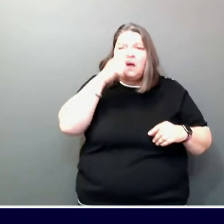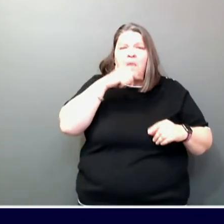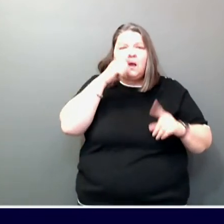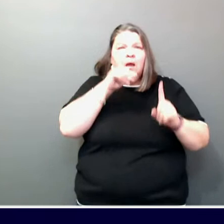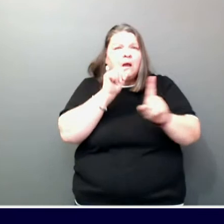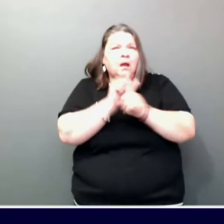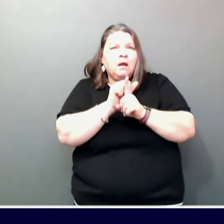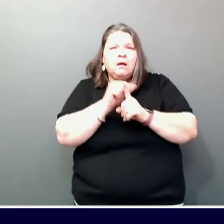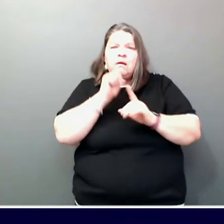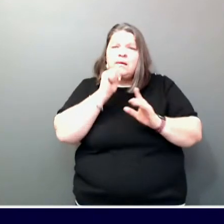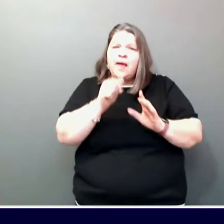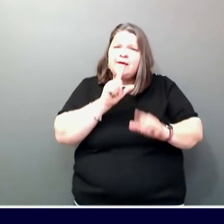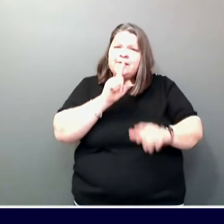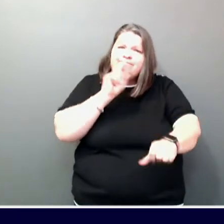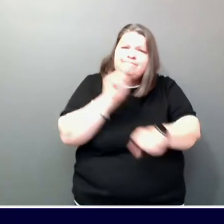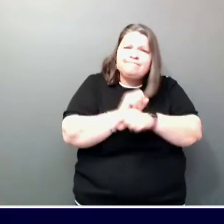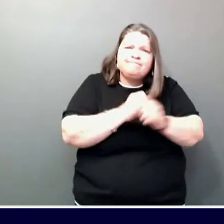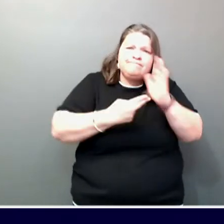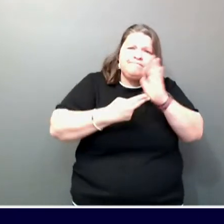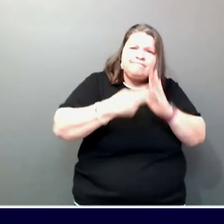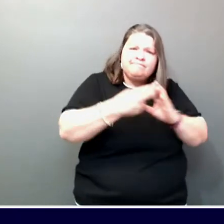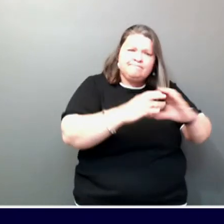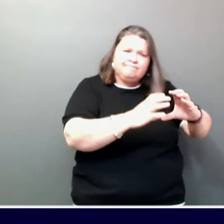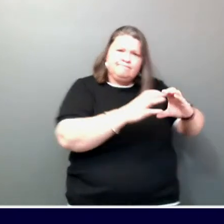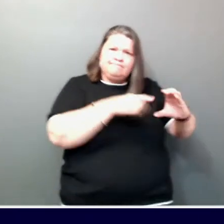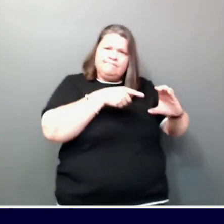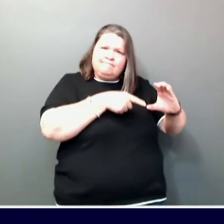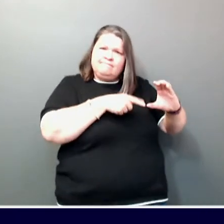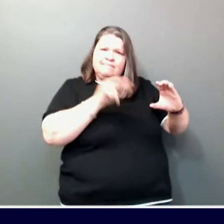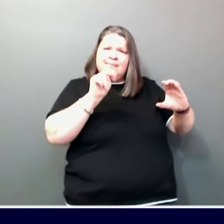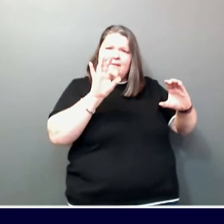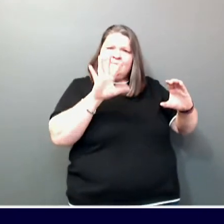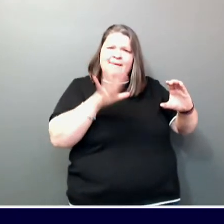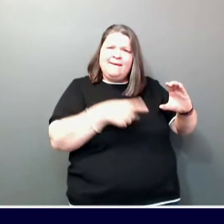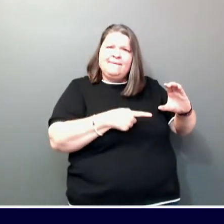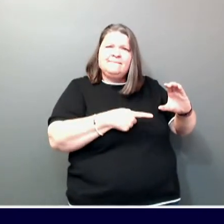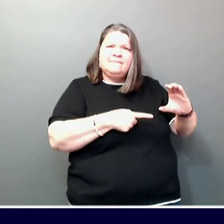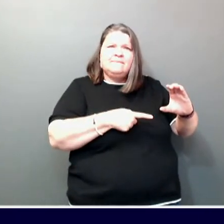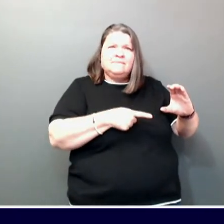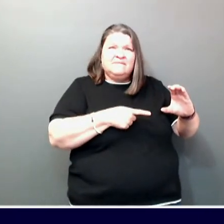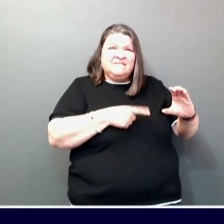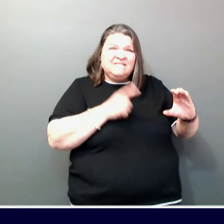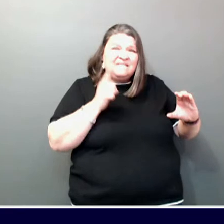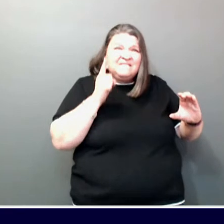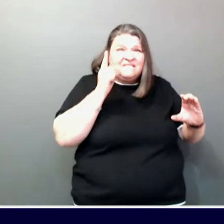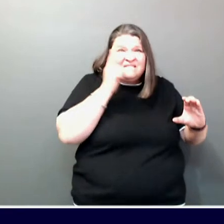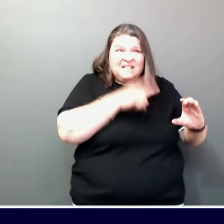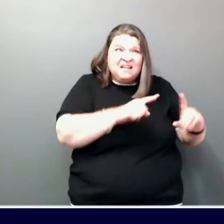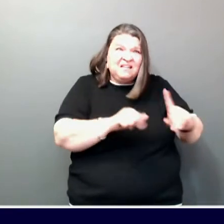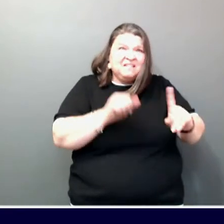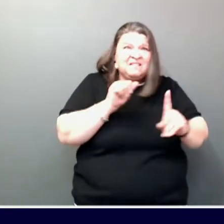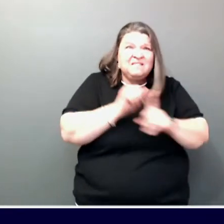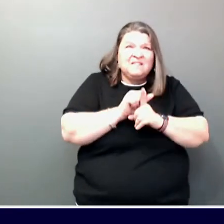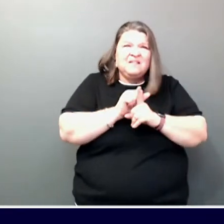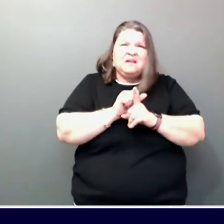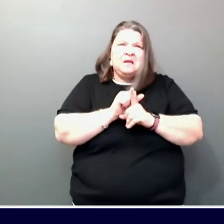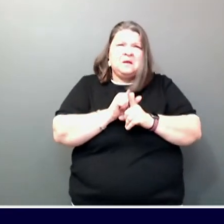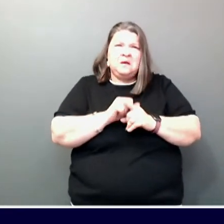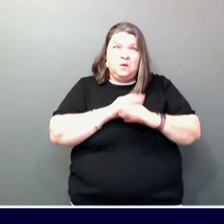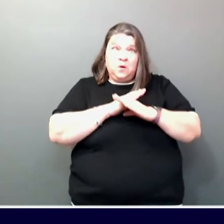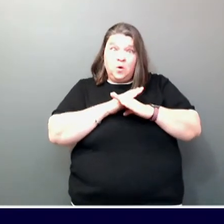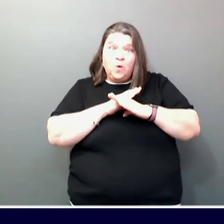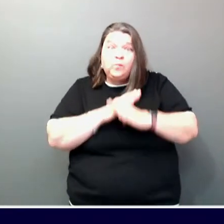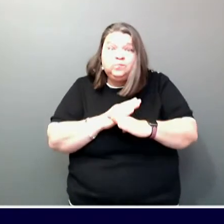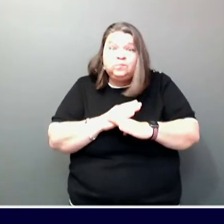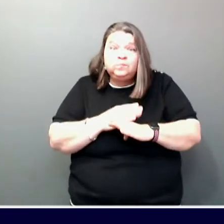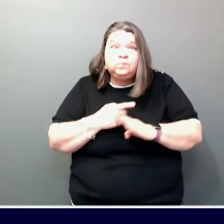protection that a counterfeit N95 or KN95 mask provides? Maybe comparing them to the cloth masks or the